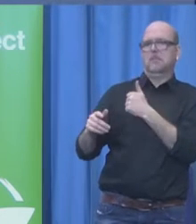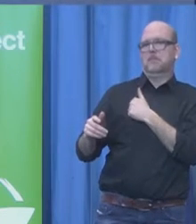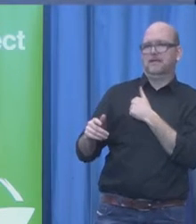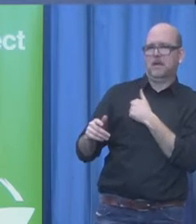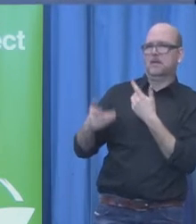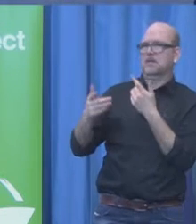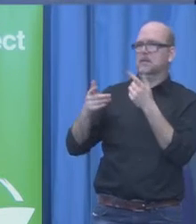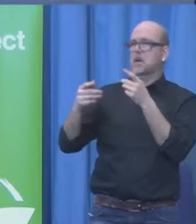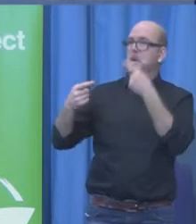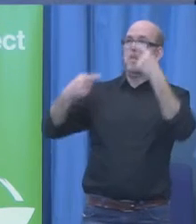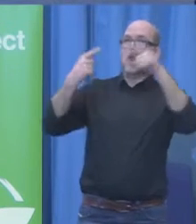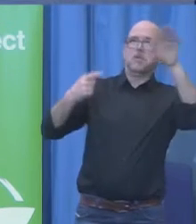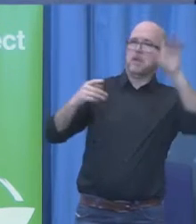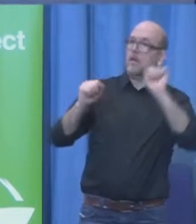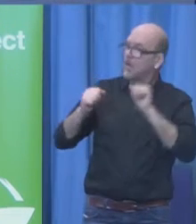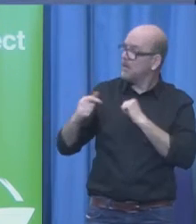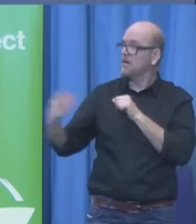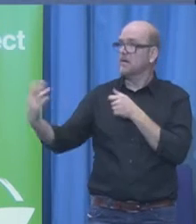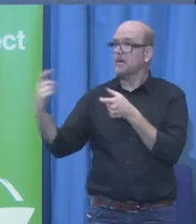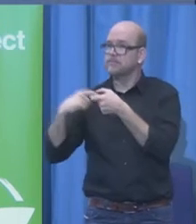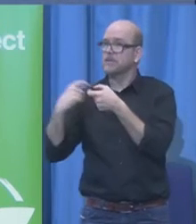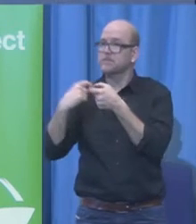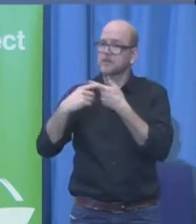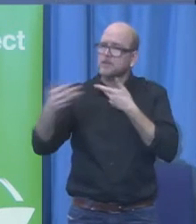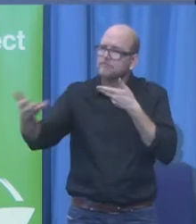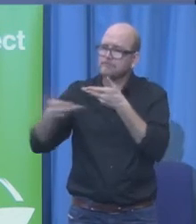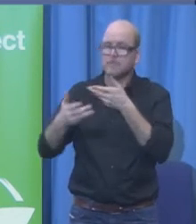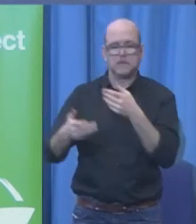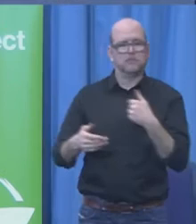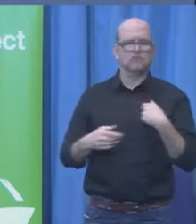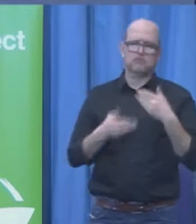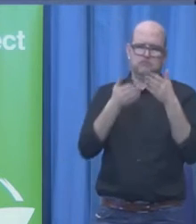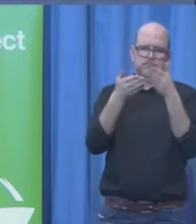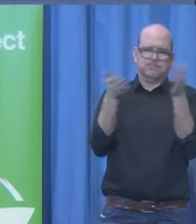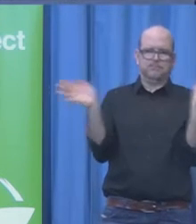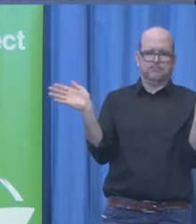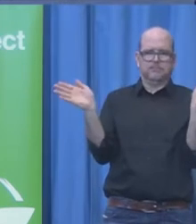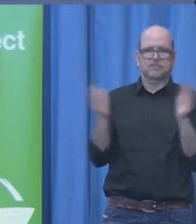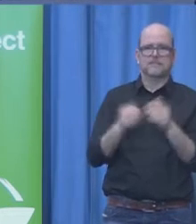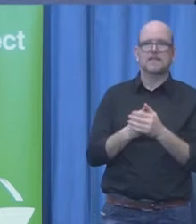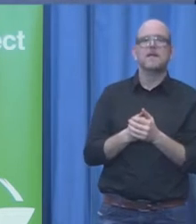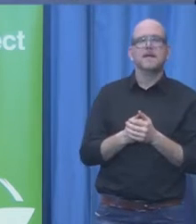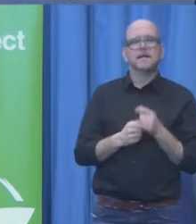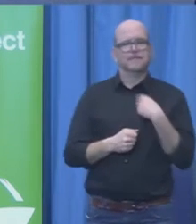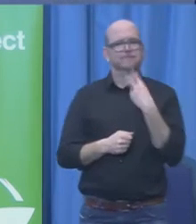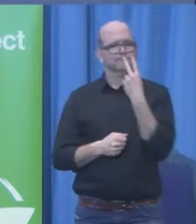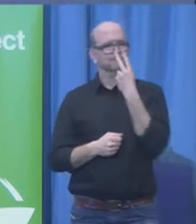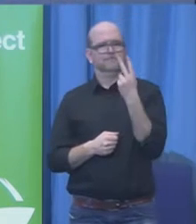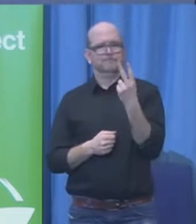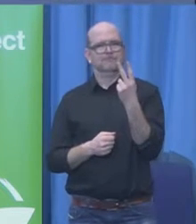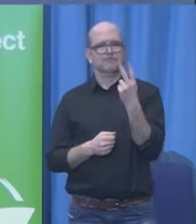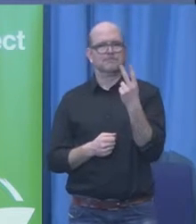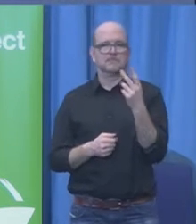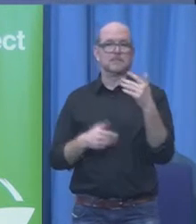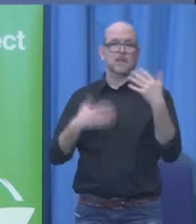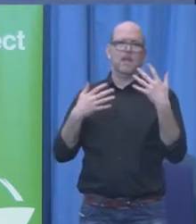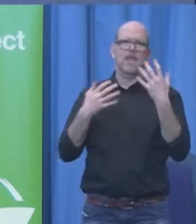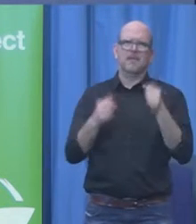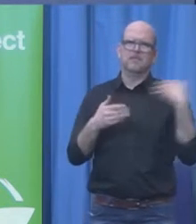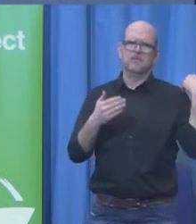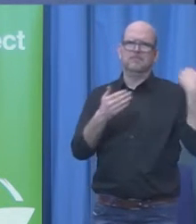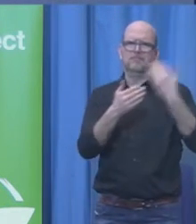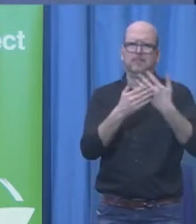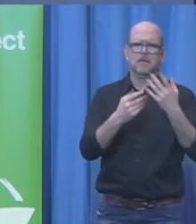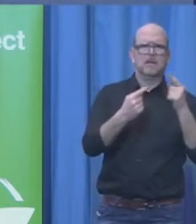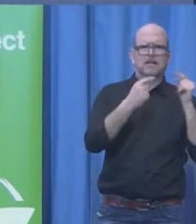these levels of discussions at European level again permeate the national level through their national